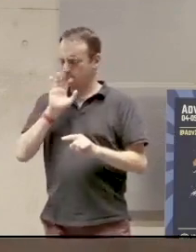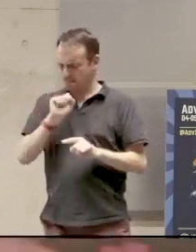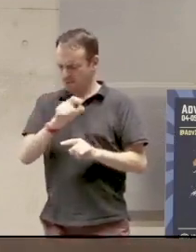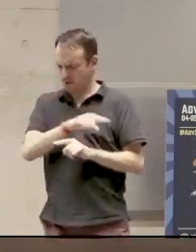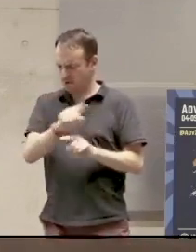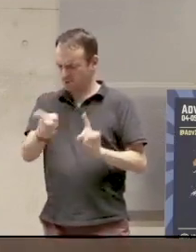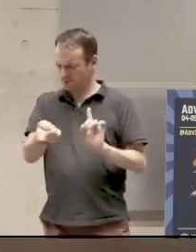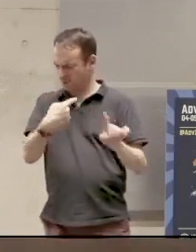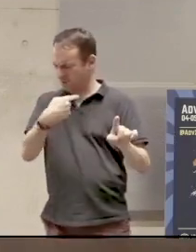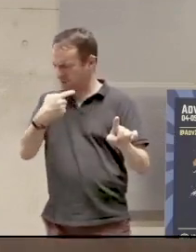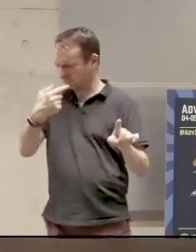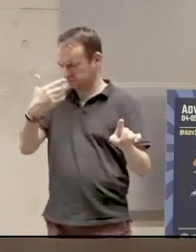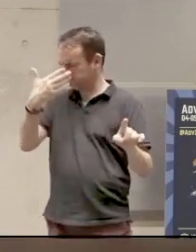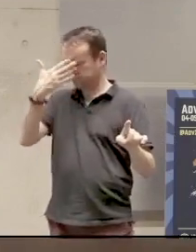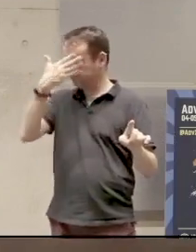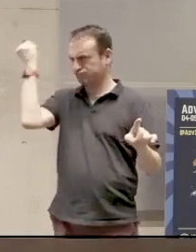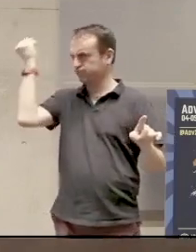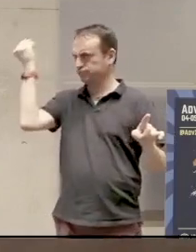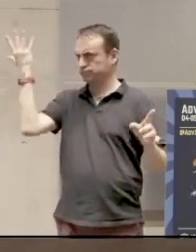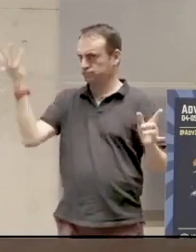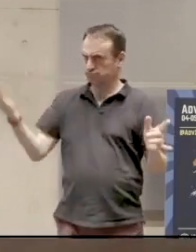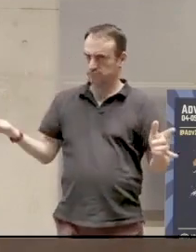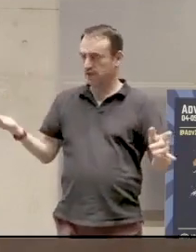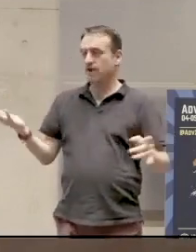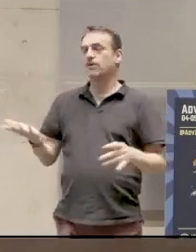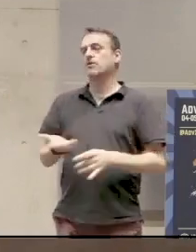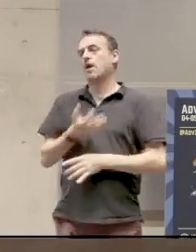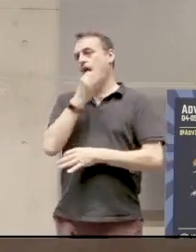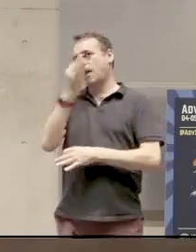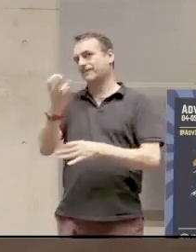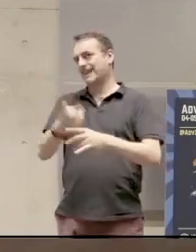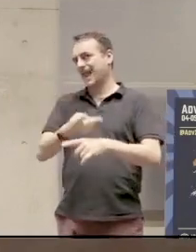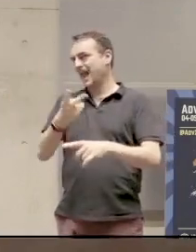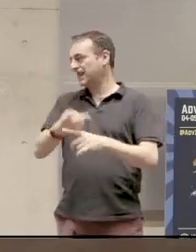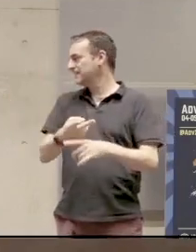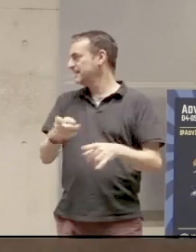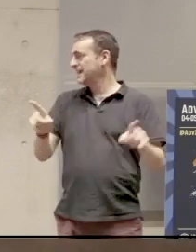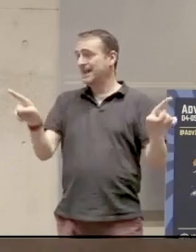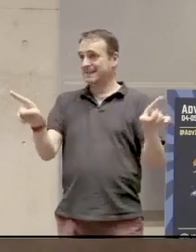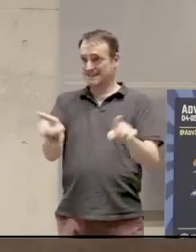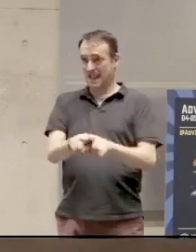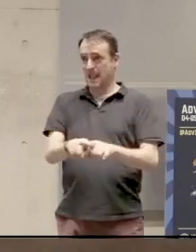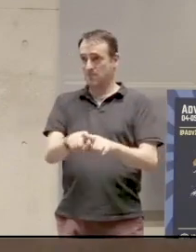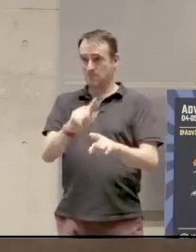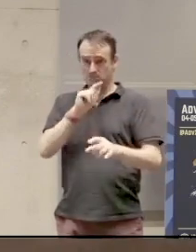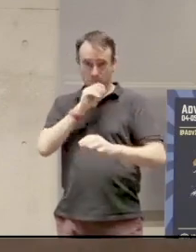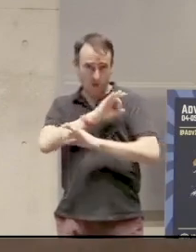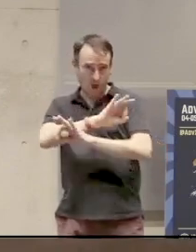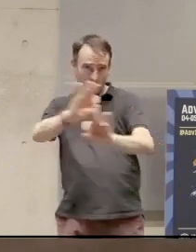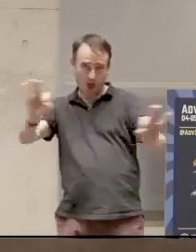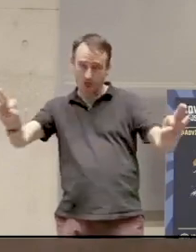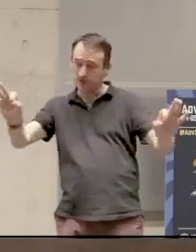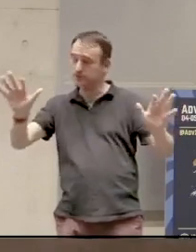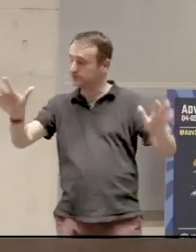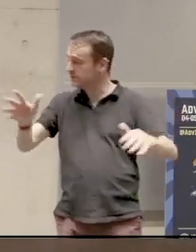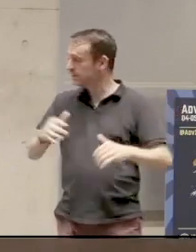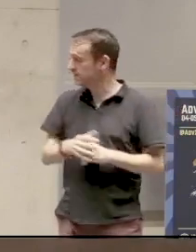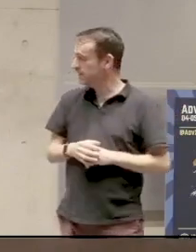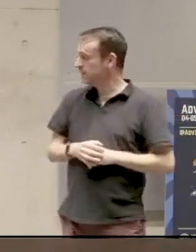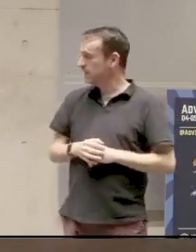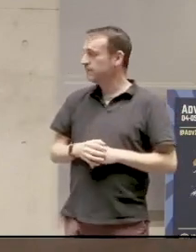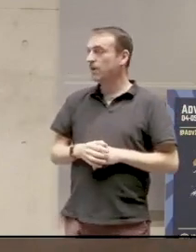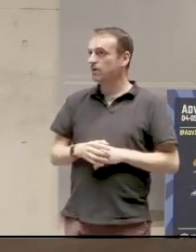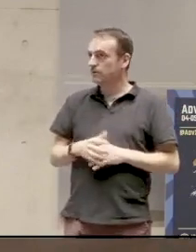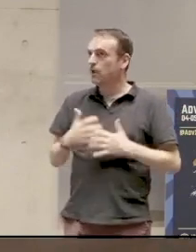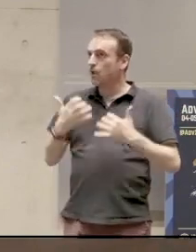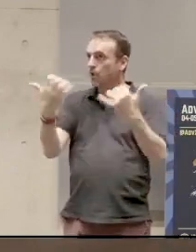said, so I'm going to ask it again, and you'll probably say the same thing. It'll be fine. And this is important because it will involve the